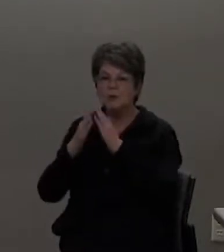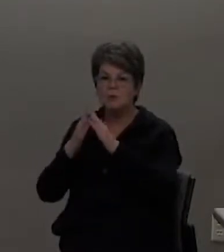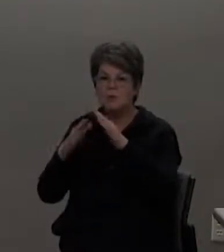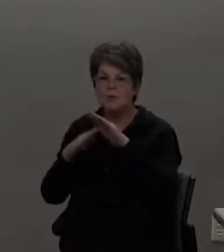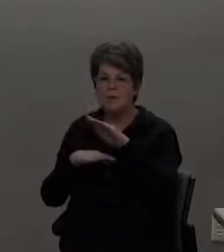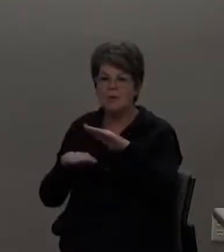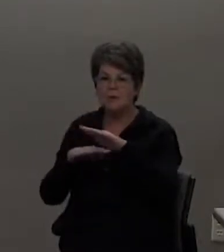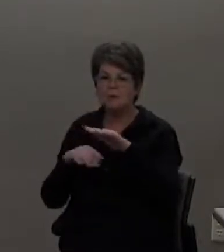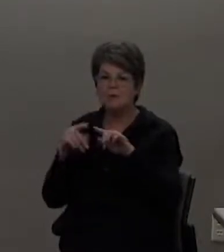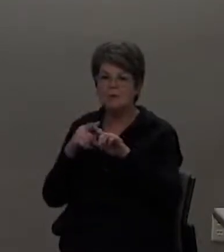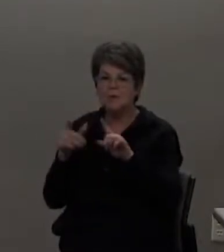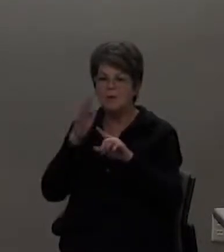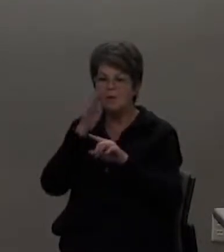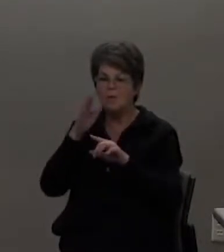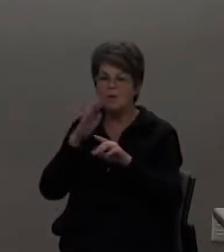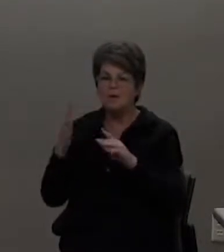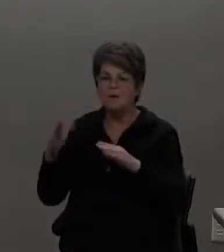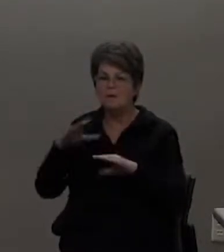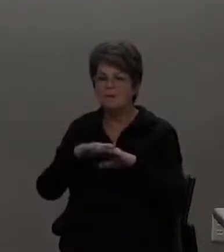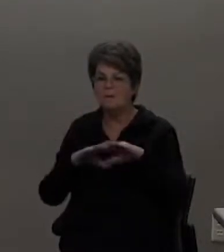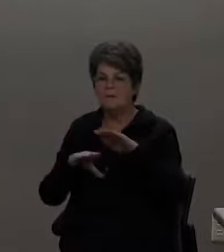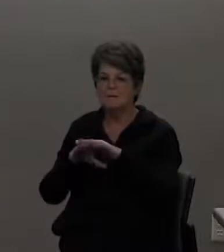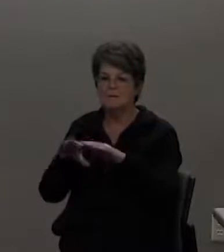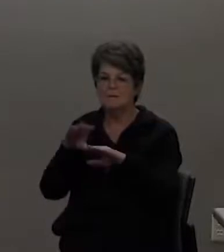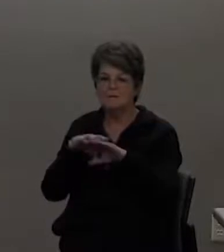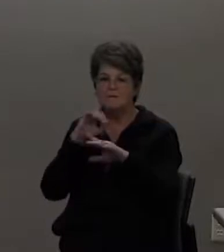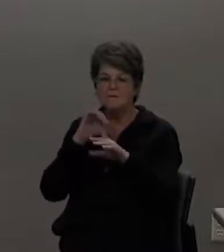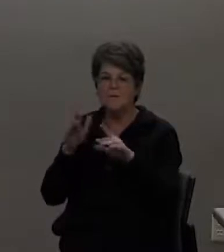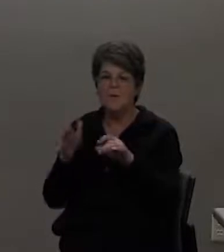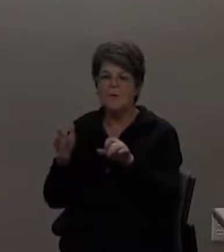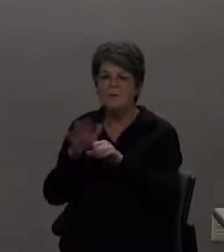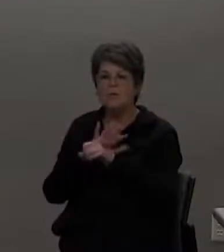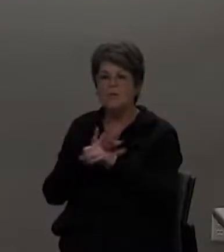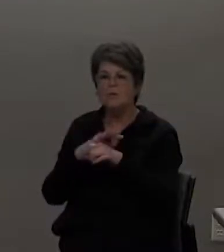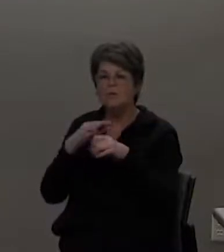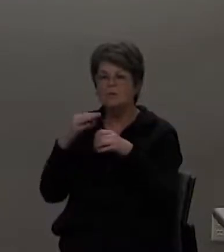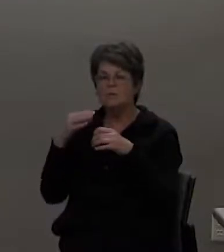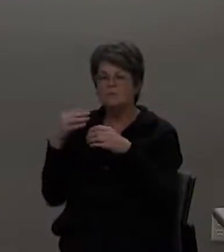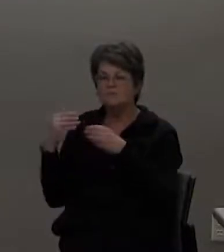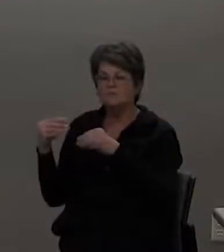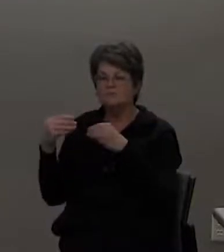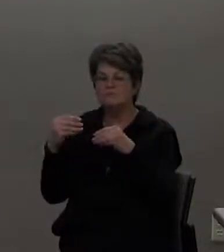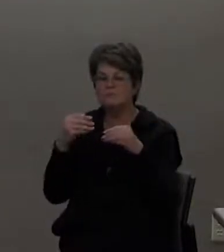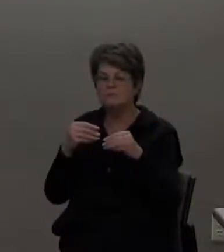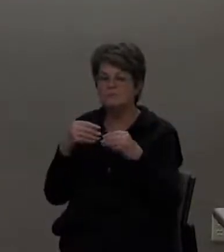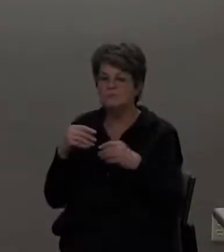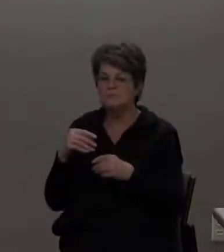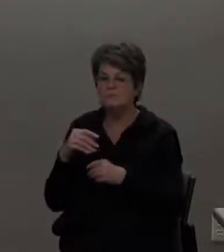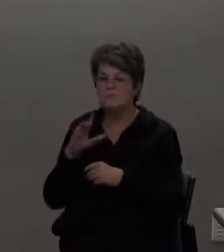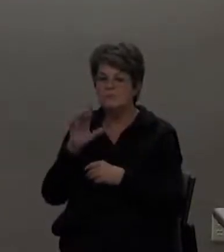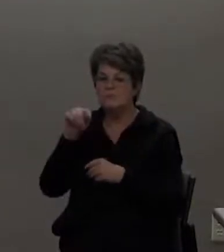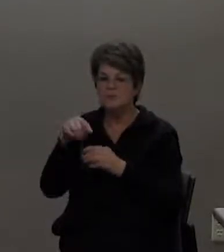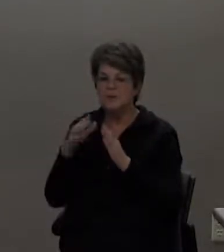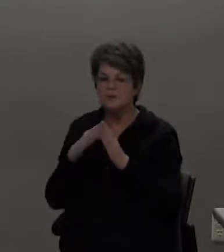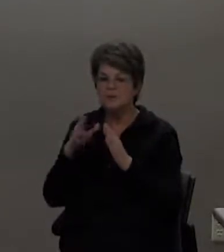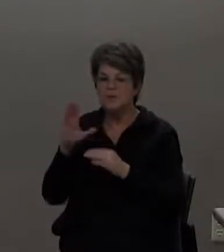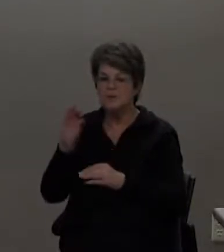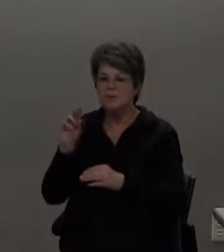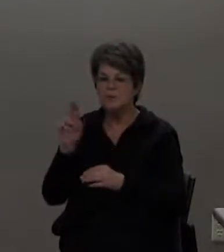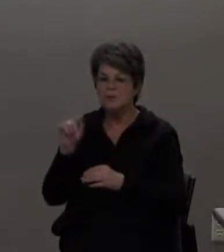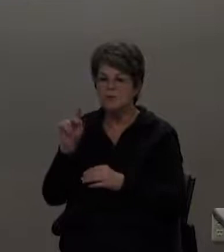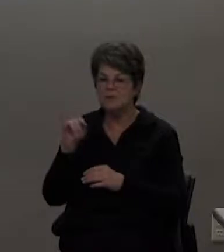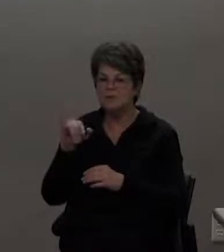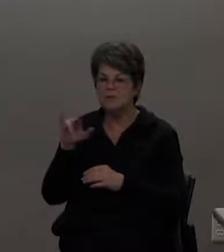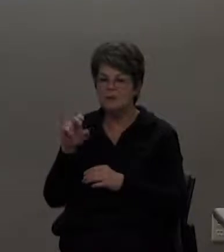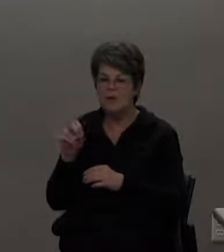but there will be tie-overs to create a more holistic marketing strategy for economic development as well. Your downtown boutique hotel concept,